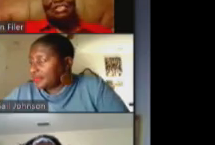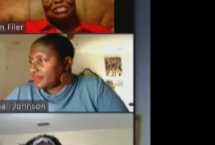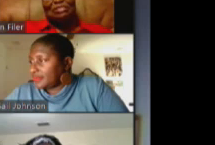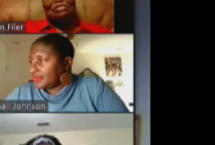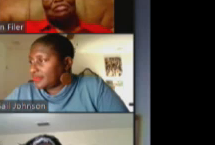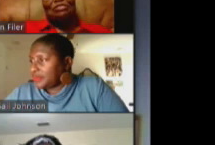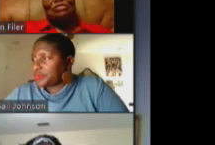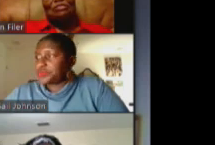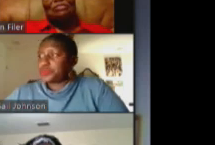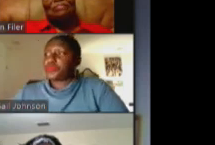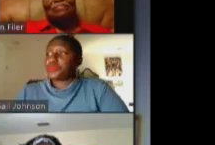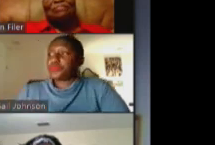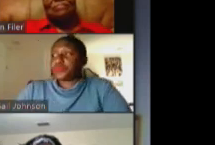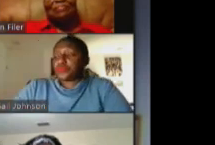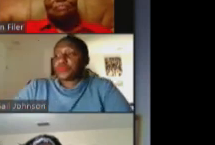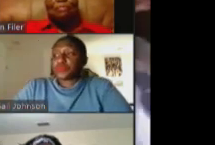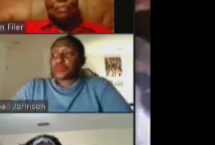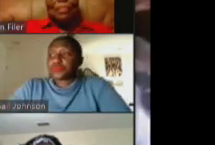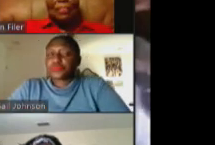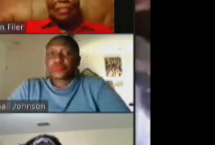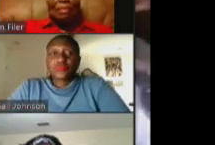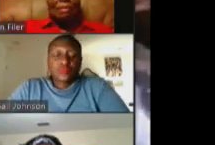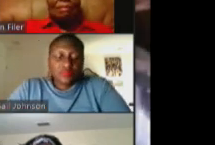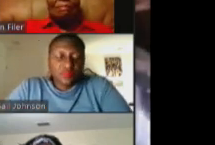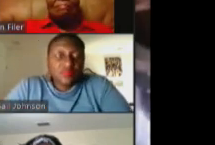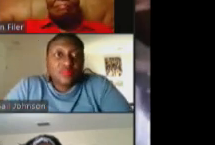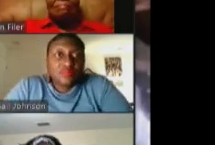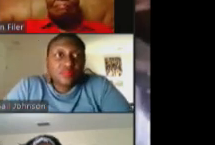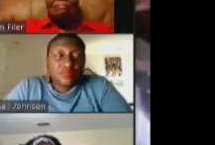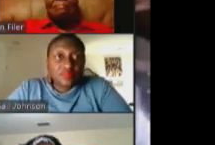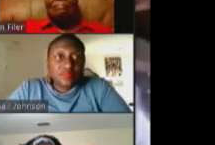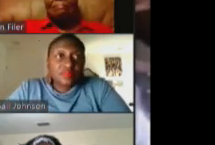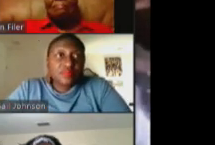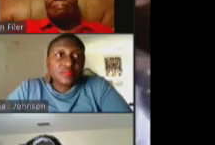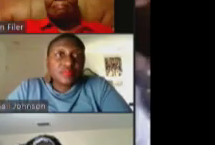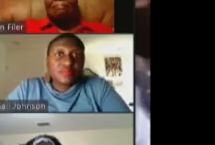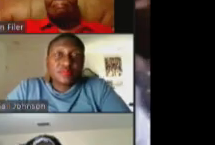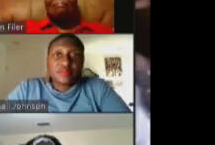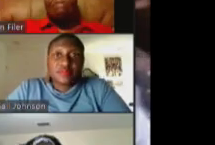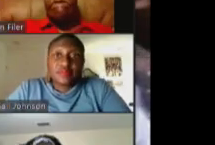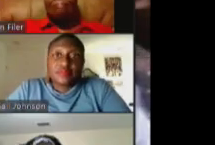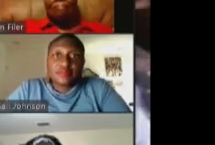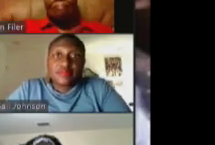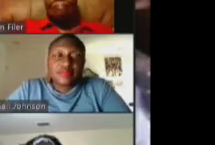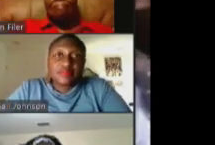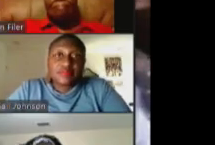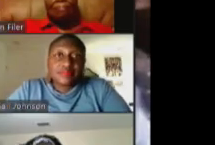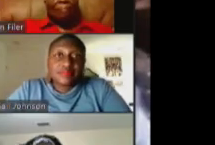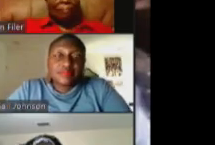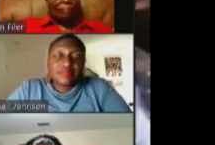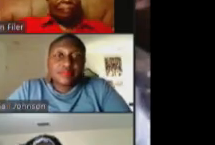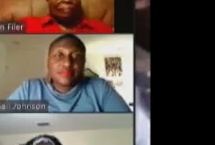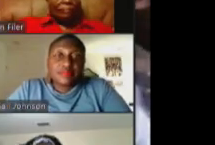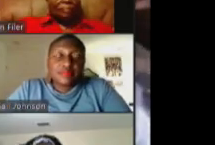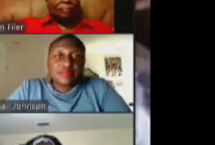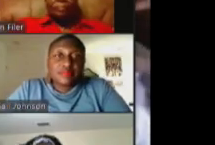time, I think, to mention that there's no reconciliation without truth. And to that end, this Saturday,